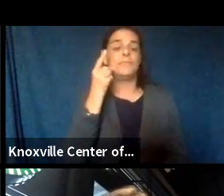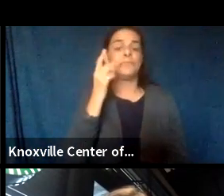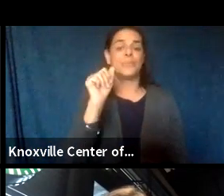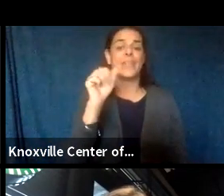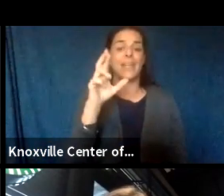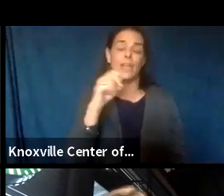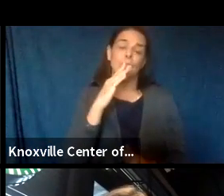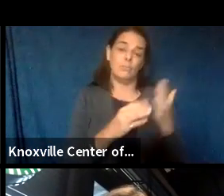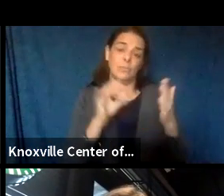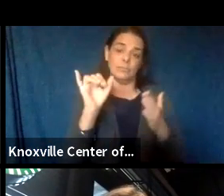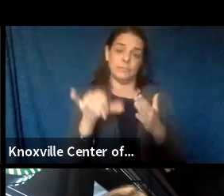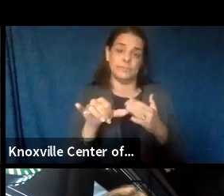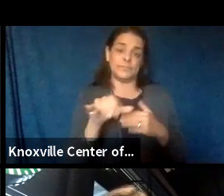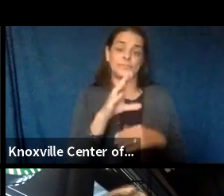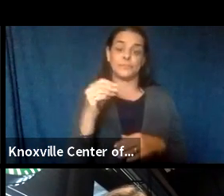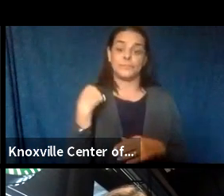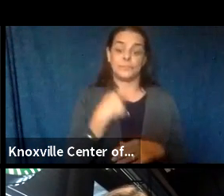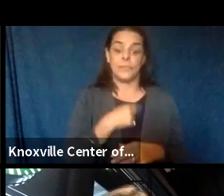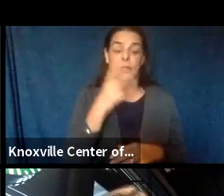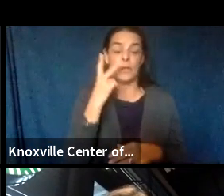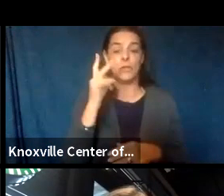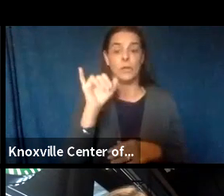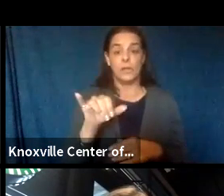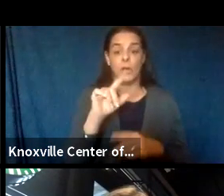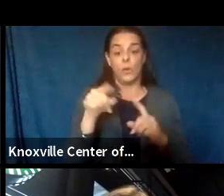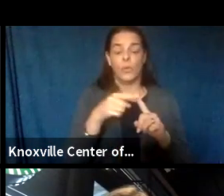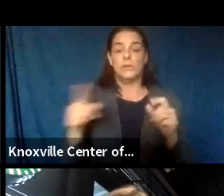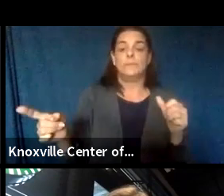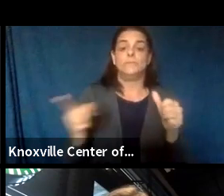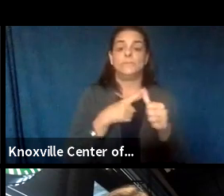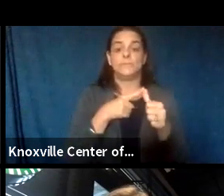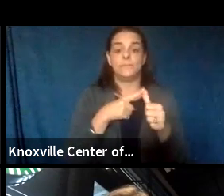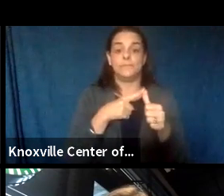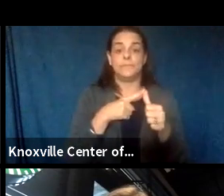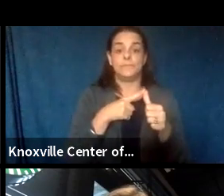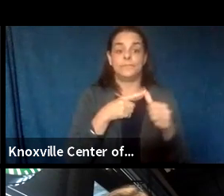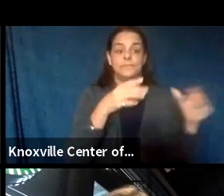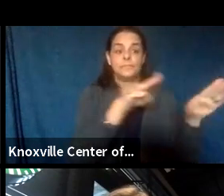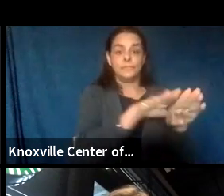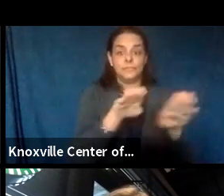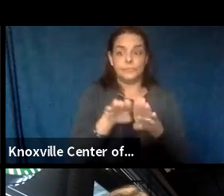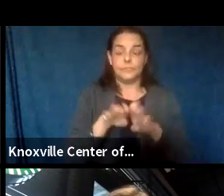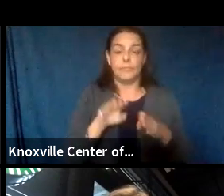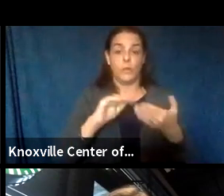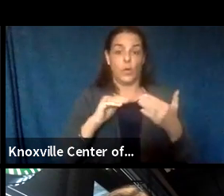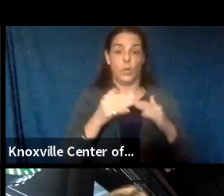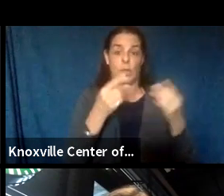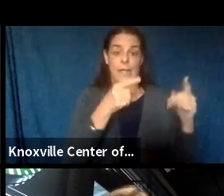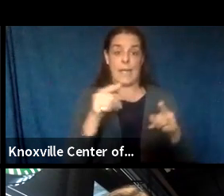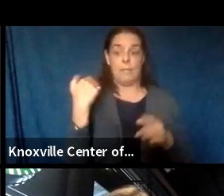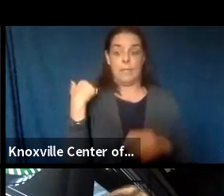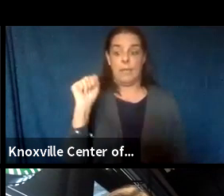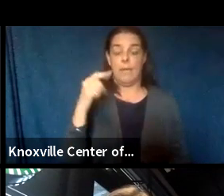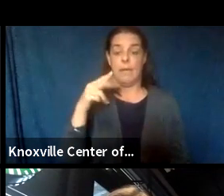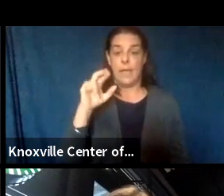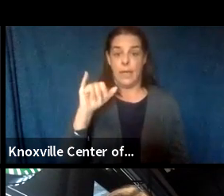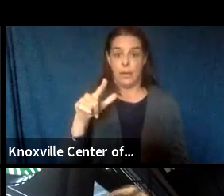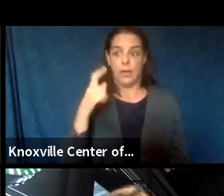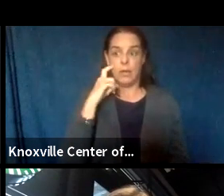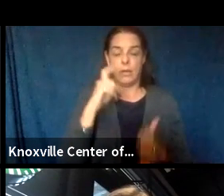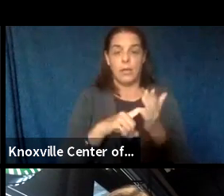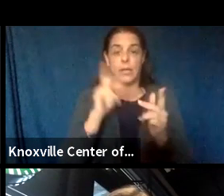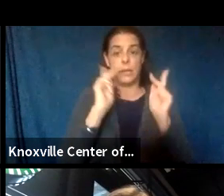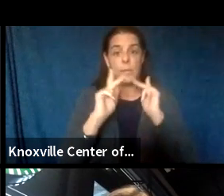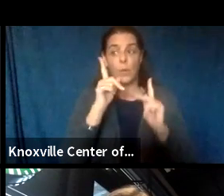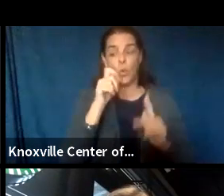that. And we saw it when the initial closing of the community occurred in April, that there were people